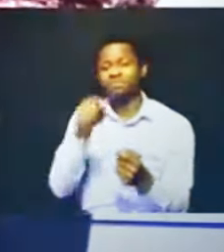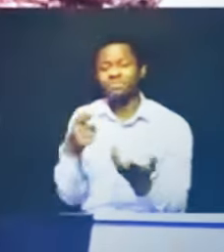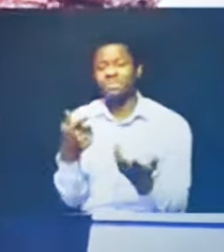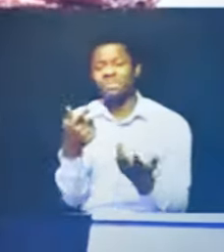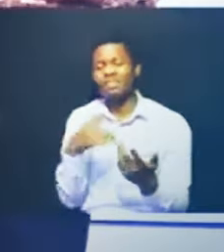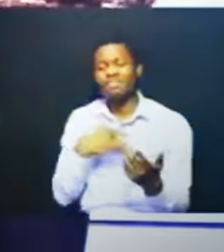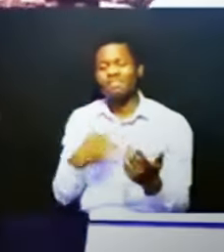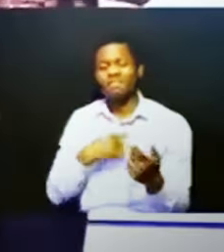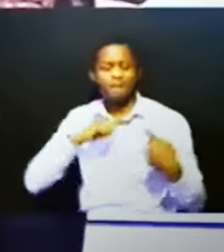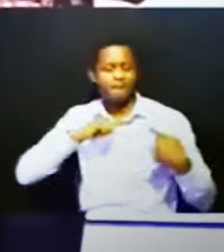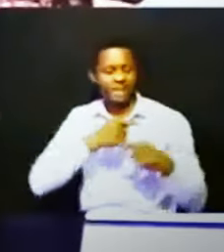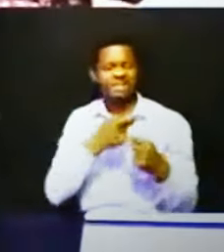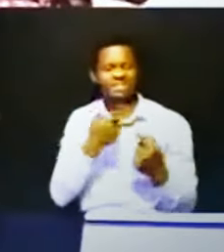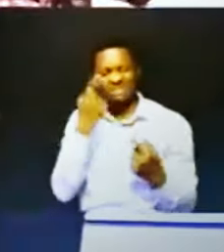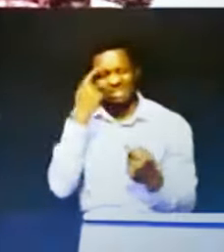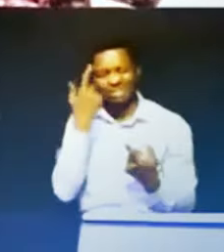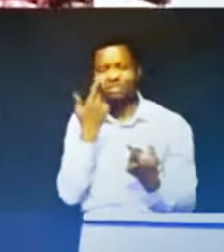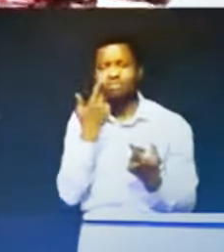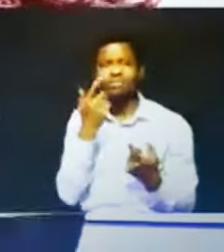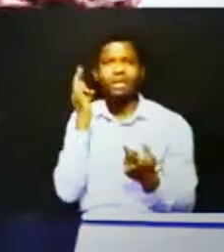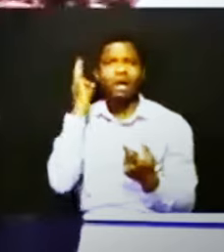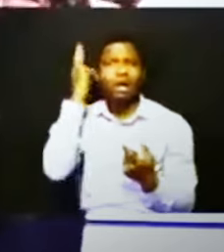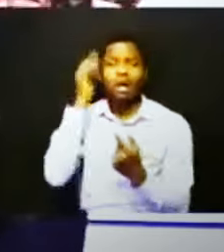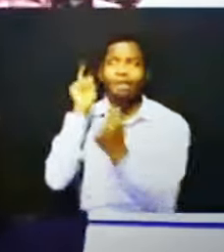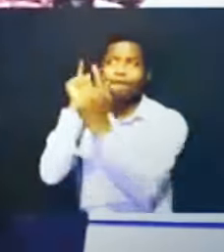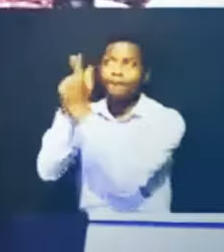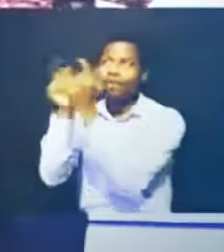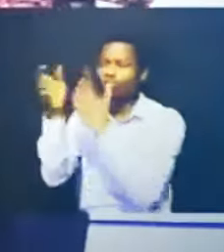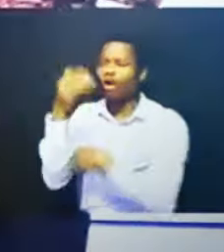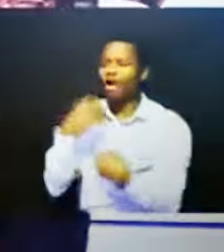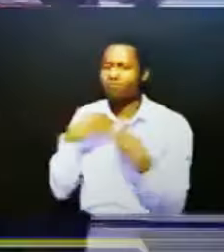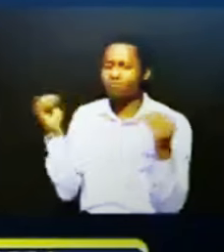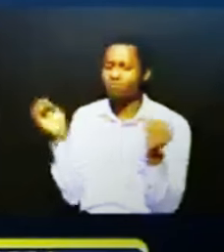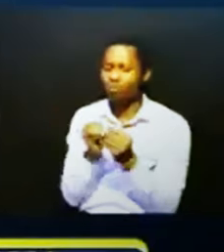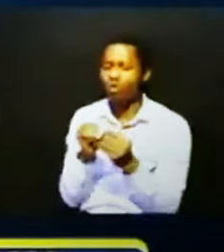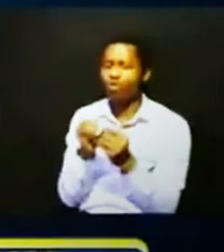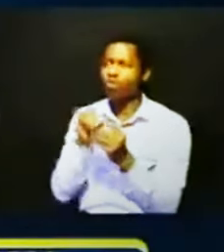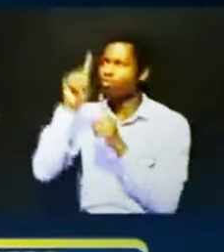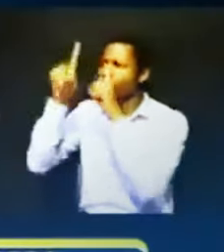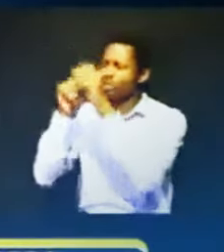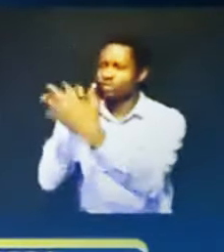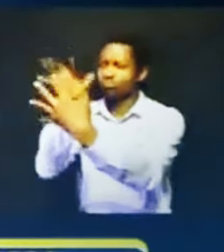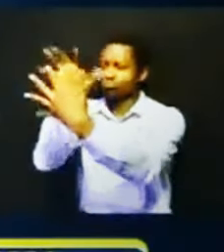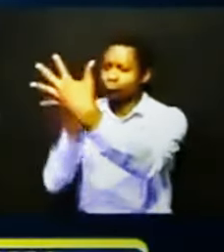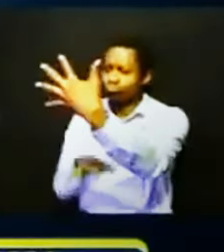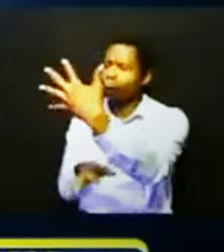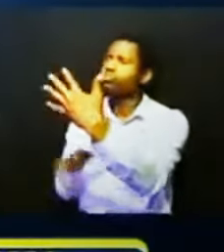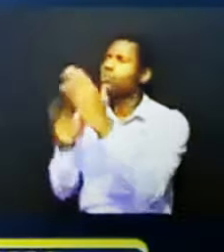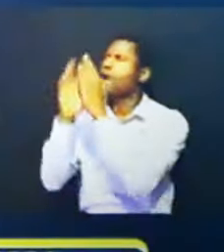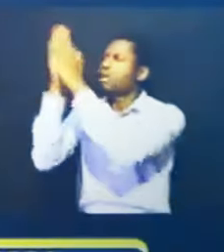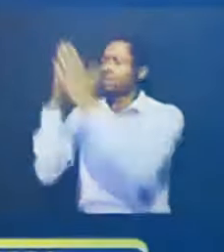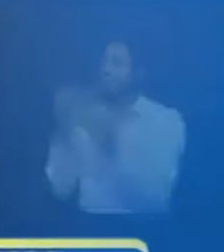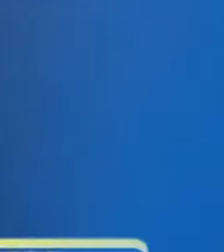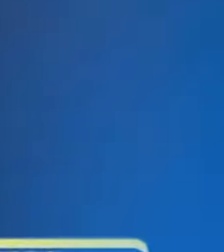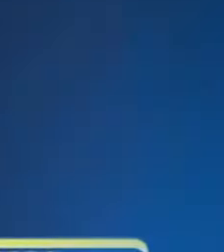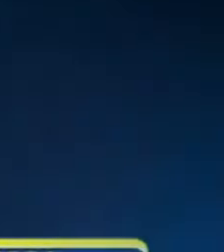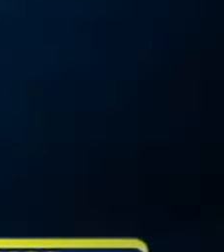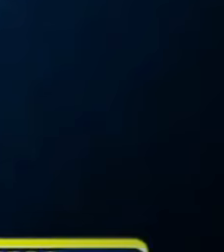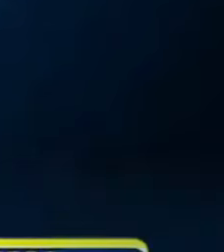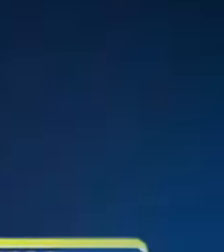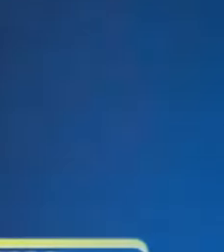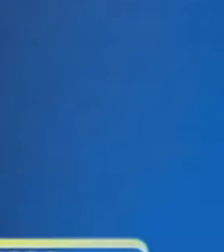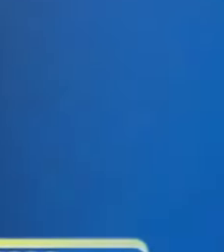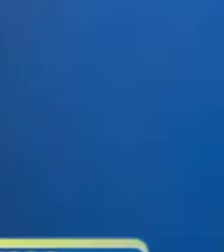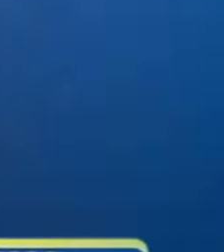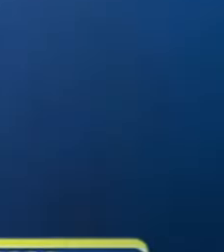God, I'll ask him some questions. Now when Job ojina yemu bia na emu, eto de bia na ye dwen say si anyame a ibebusa nsem bi.